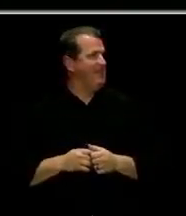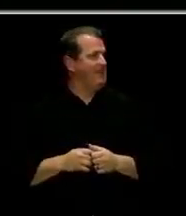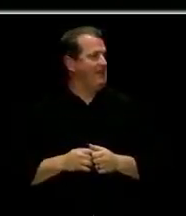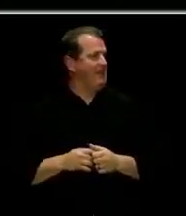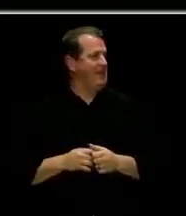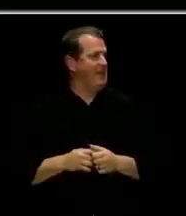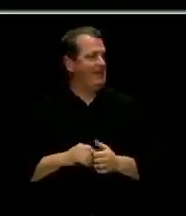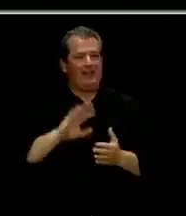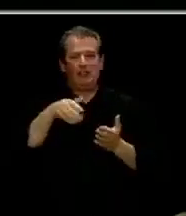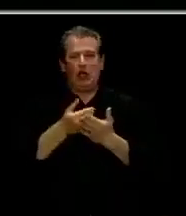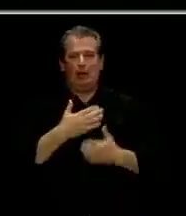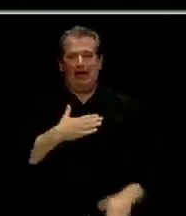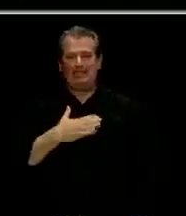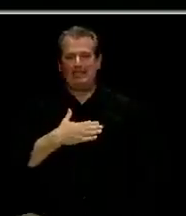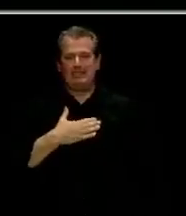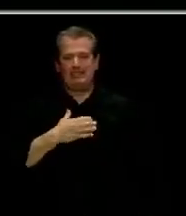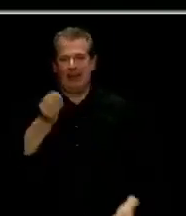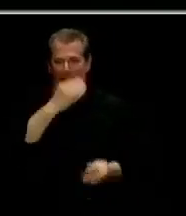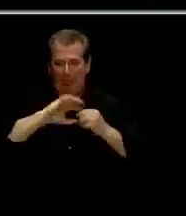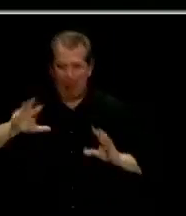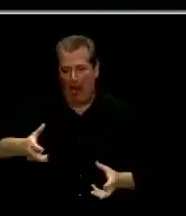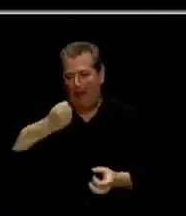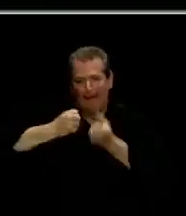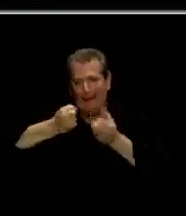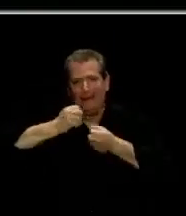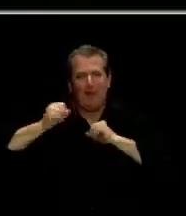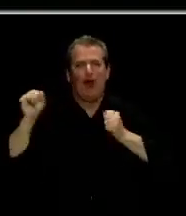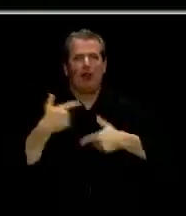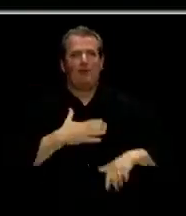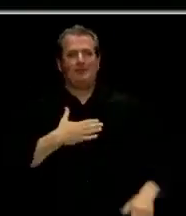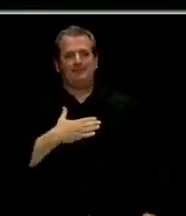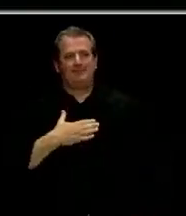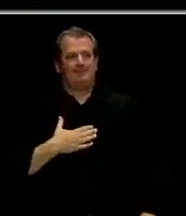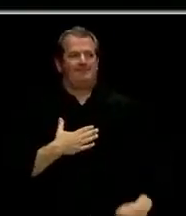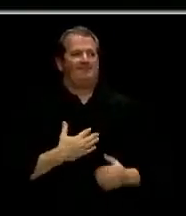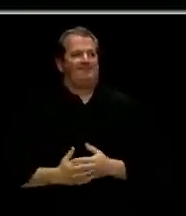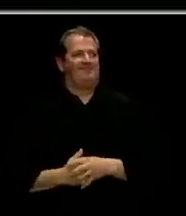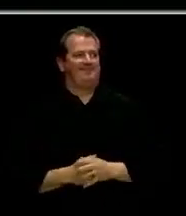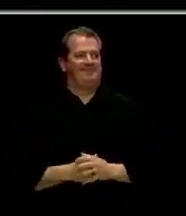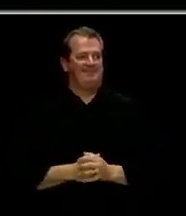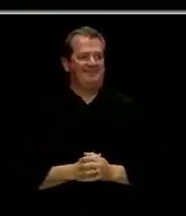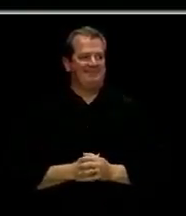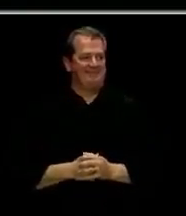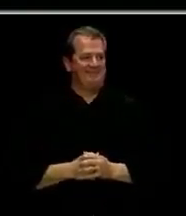And it's all mine. No, it isn't.